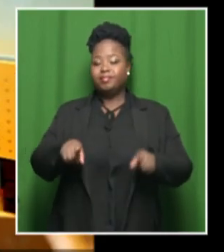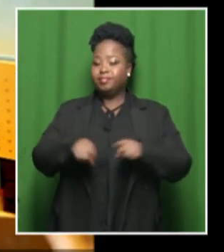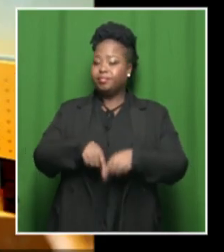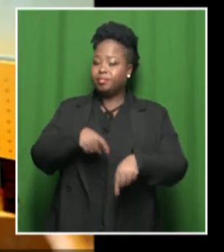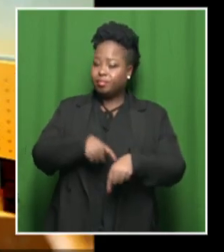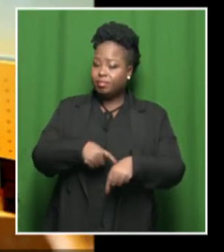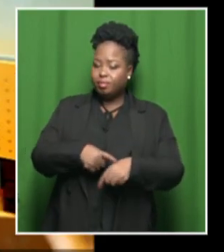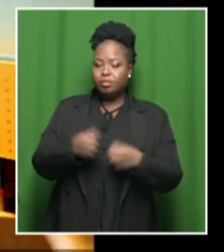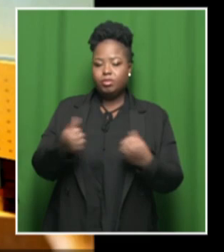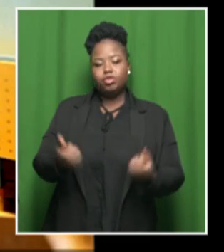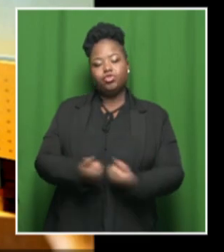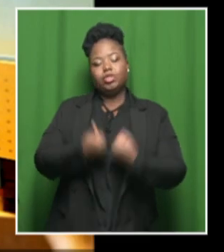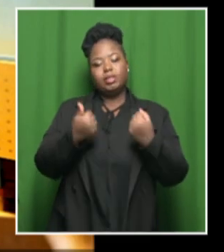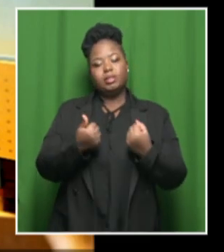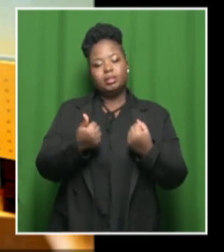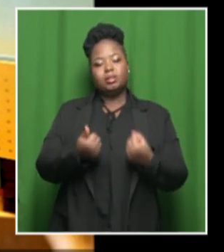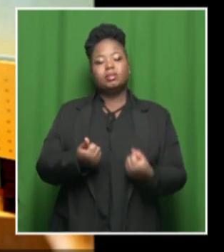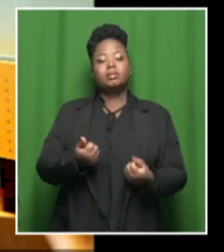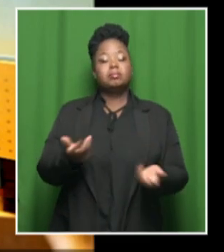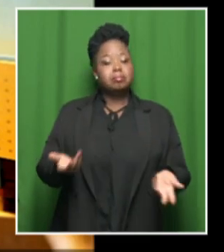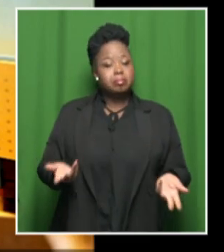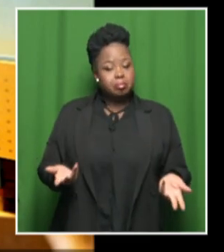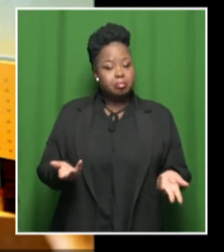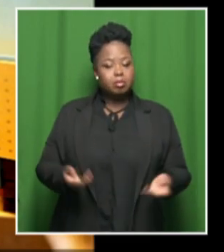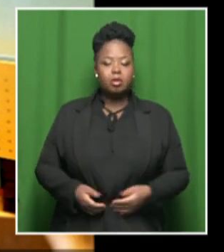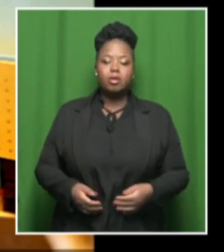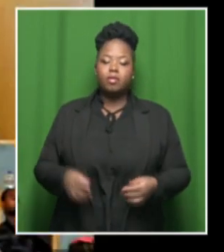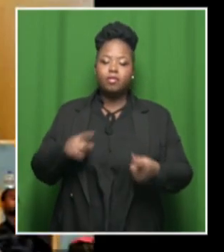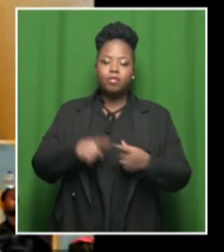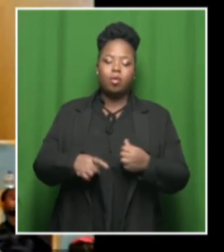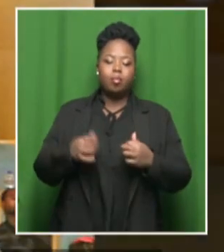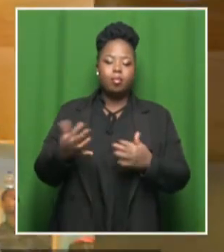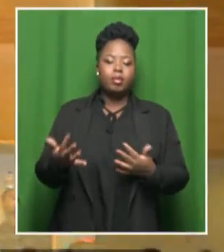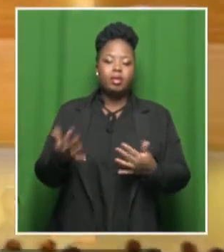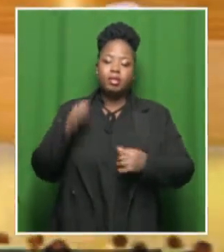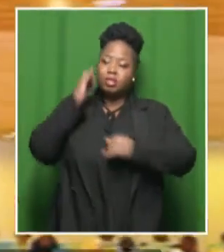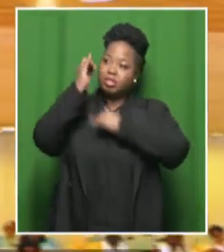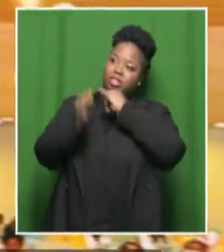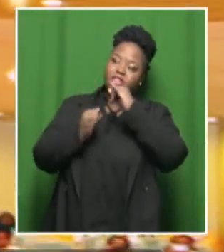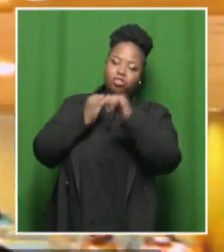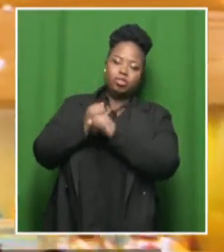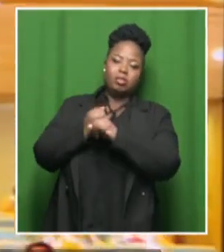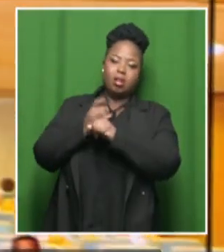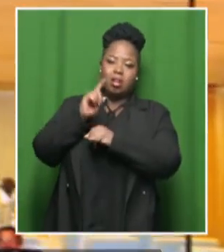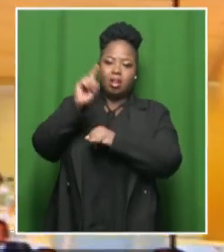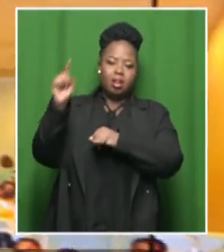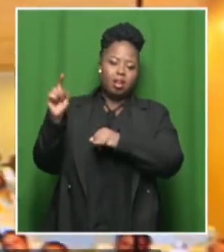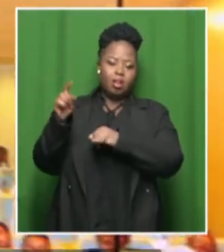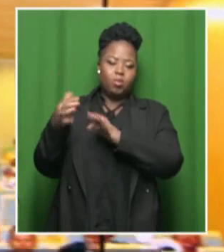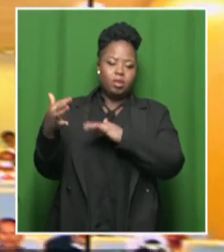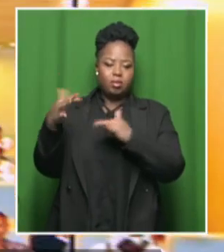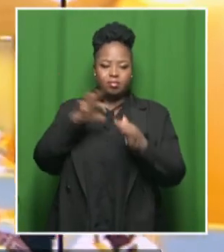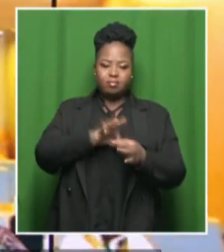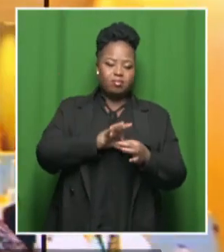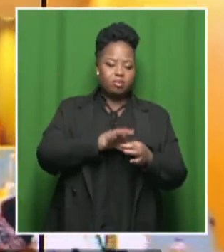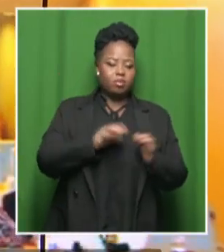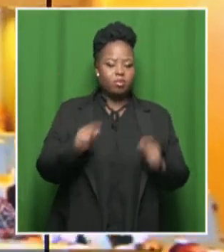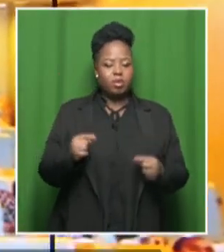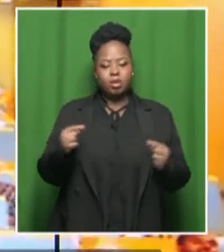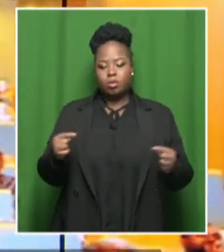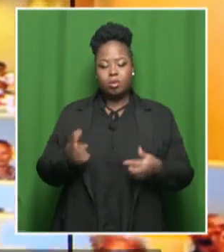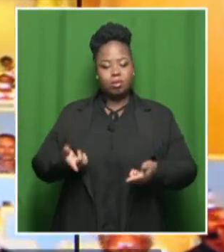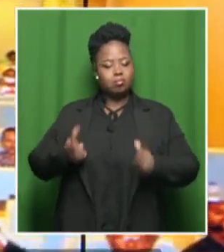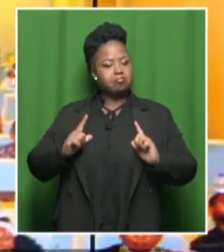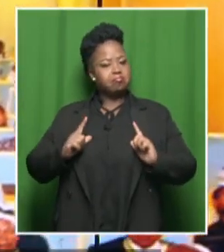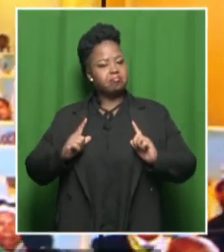the challenges raised by the scramble of international players. We should not be